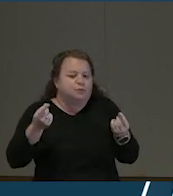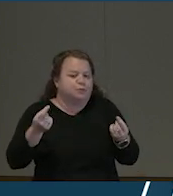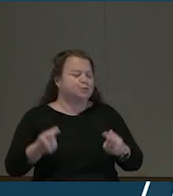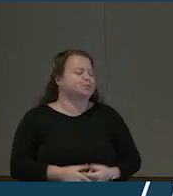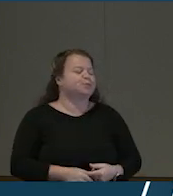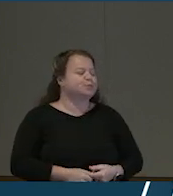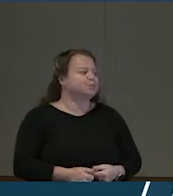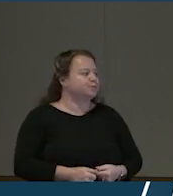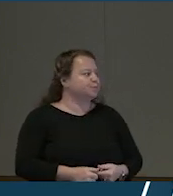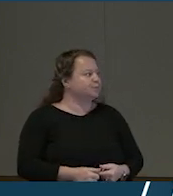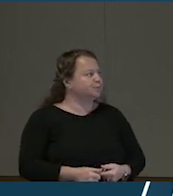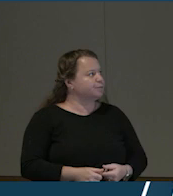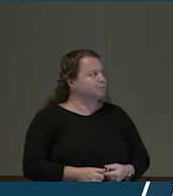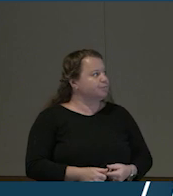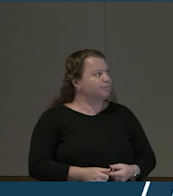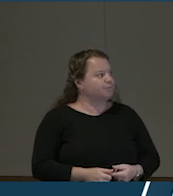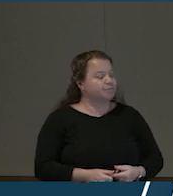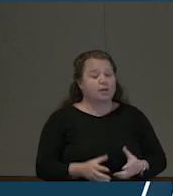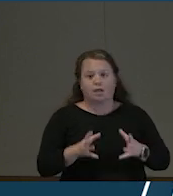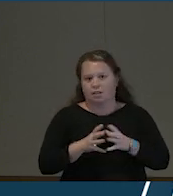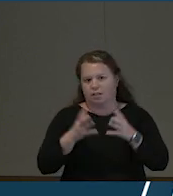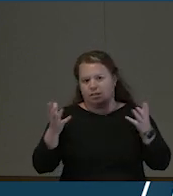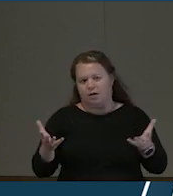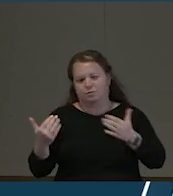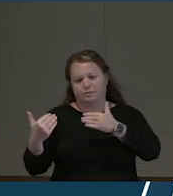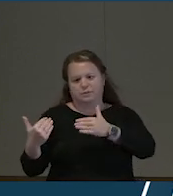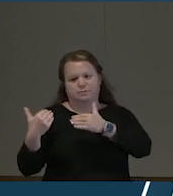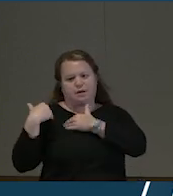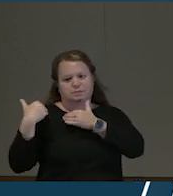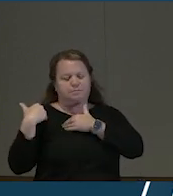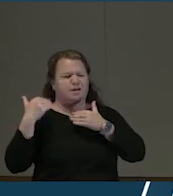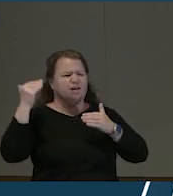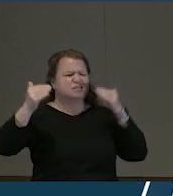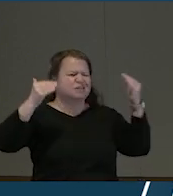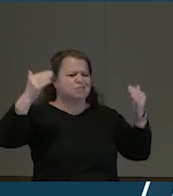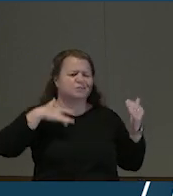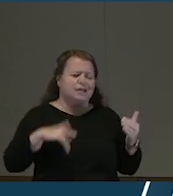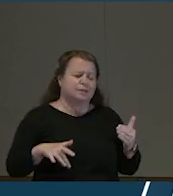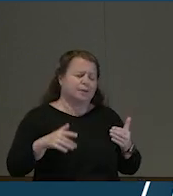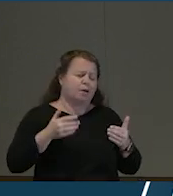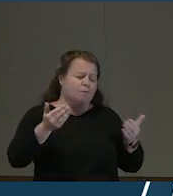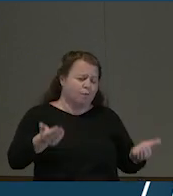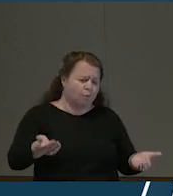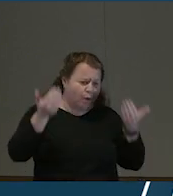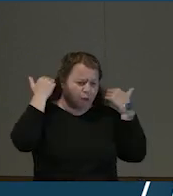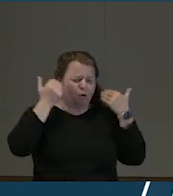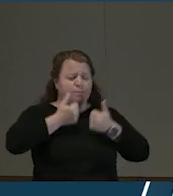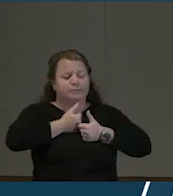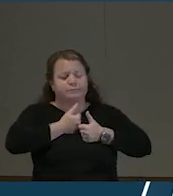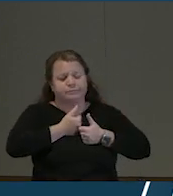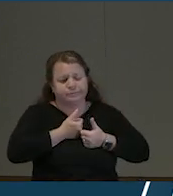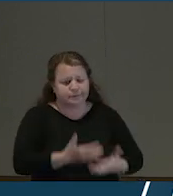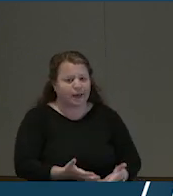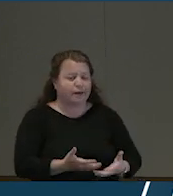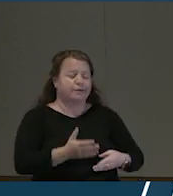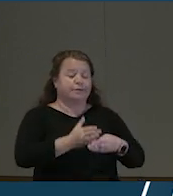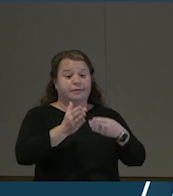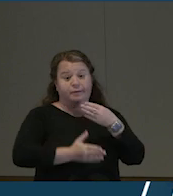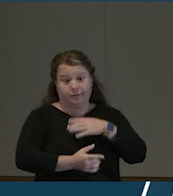We have a lot of responsibilities. We as adults are overwhelmed, we're exhausted, we're stressed, we're tired. It's the end of the day.